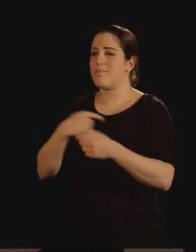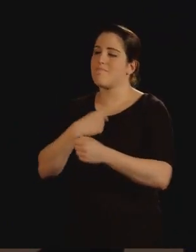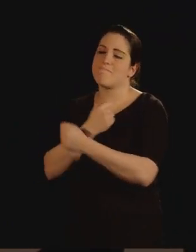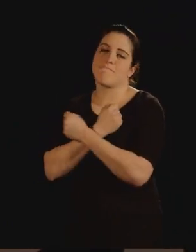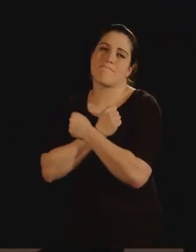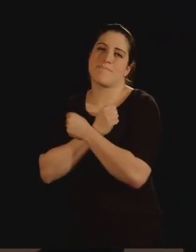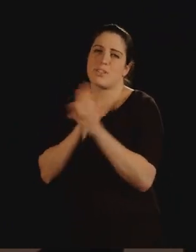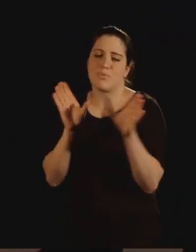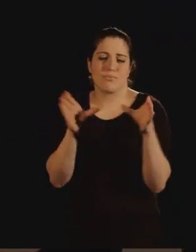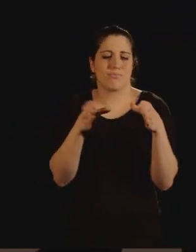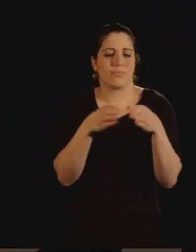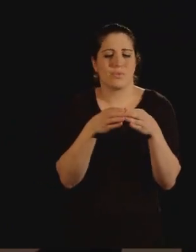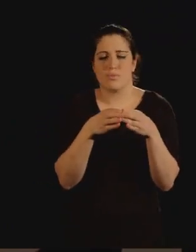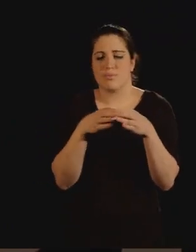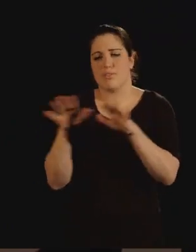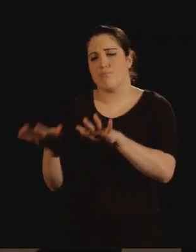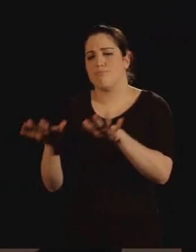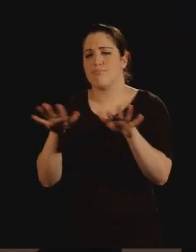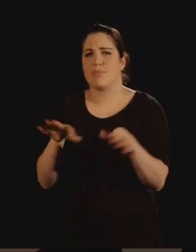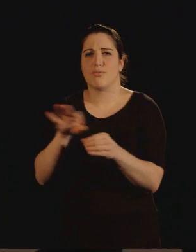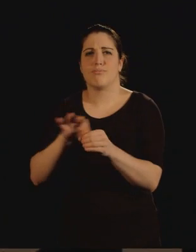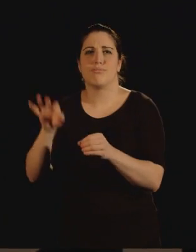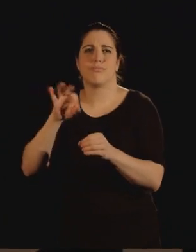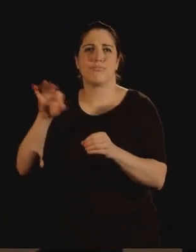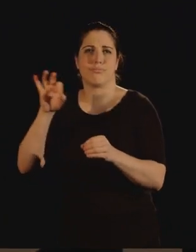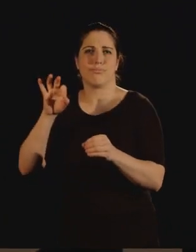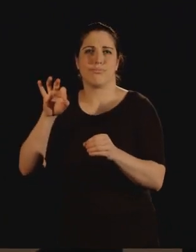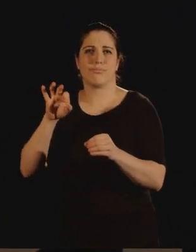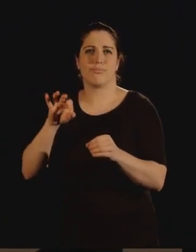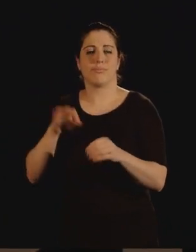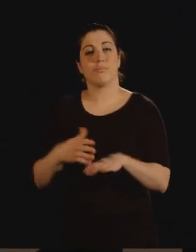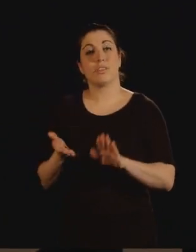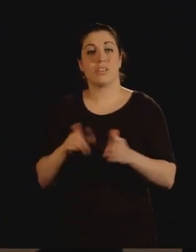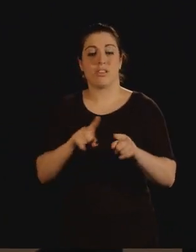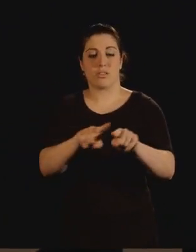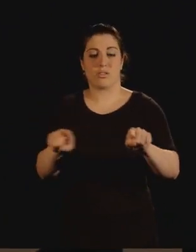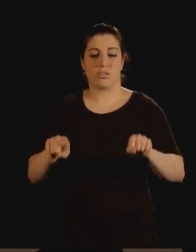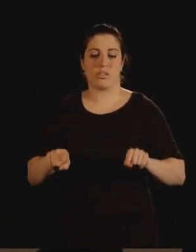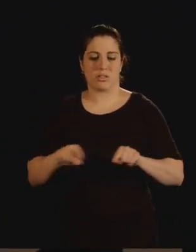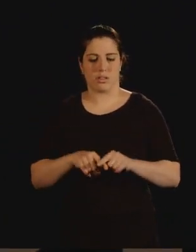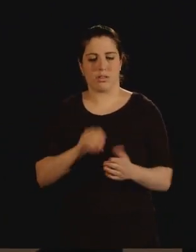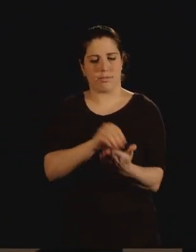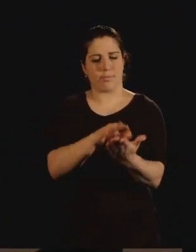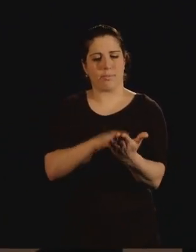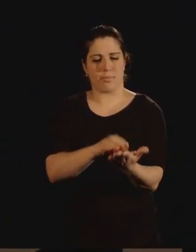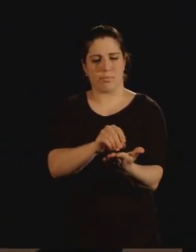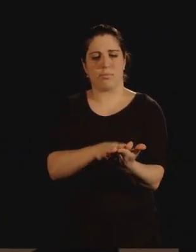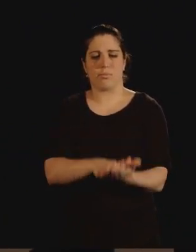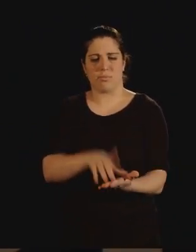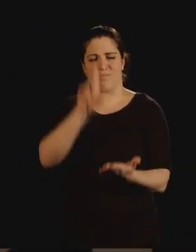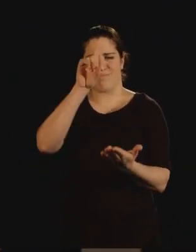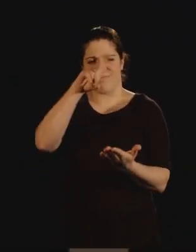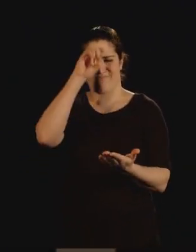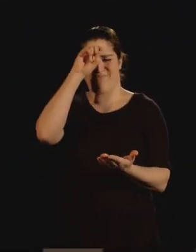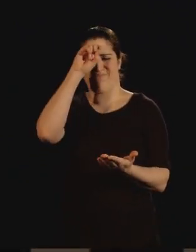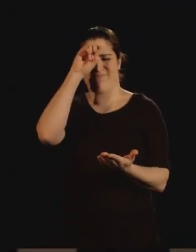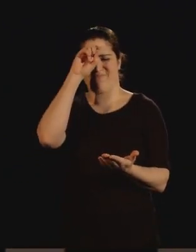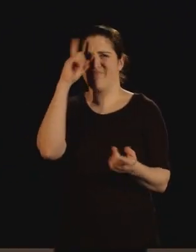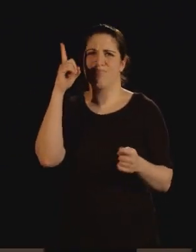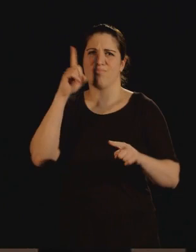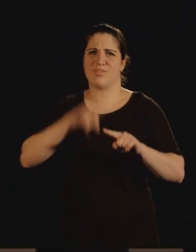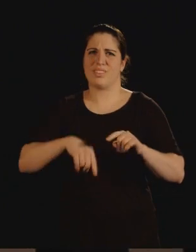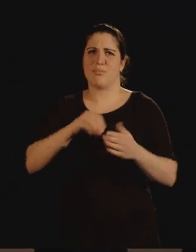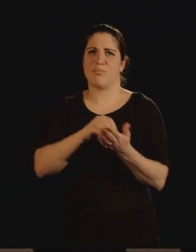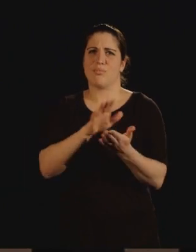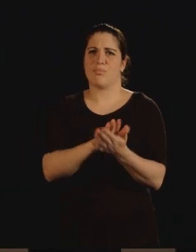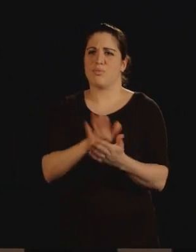gentle souls. So while filling out the death certificate, they were stumped as to why they weren't allowed to list Wanda's occupation